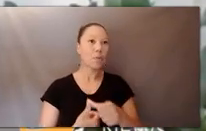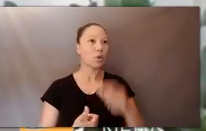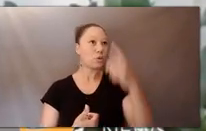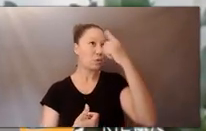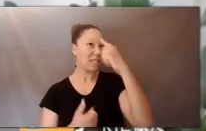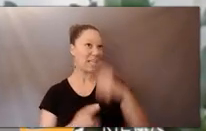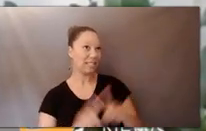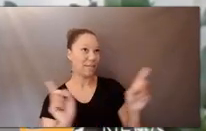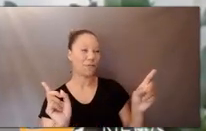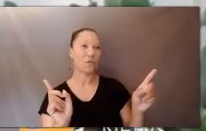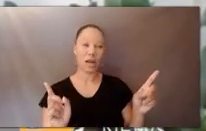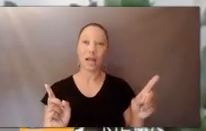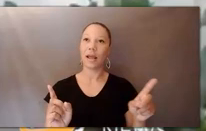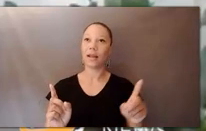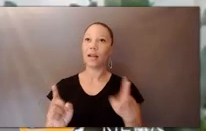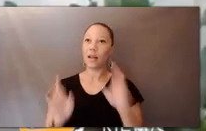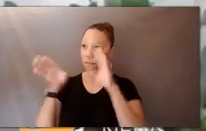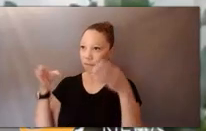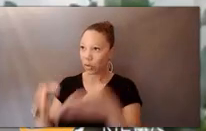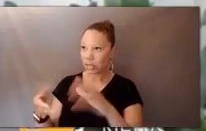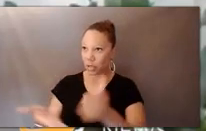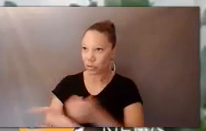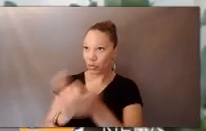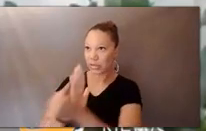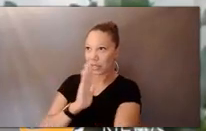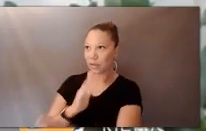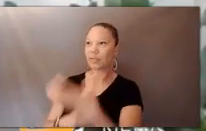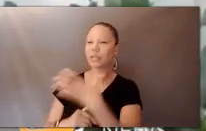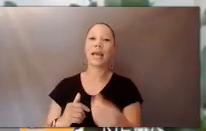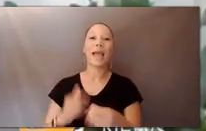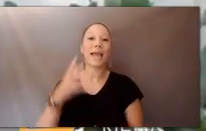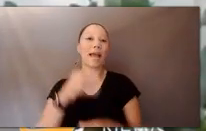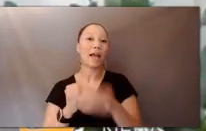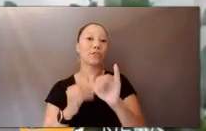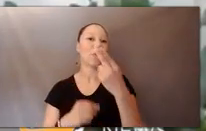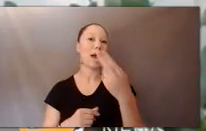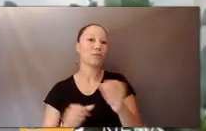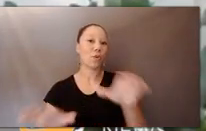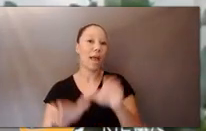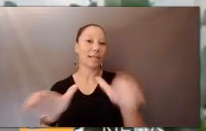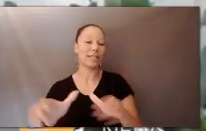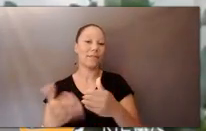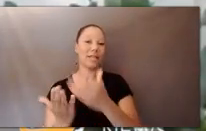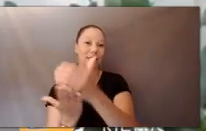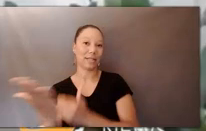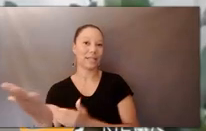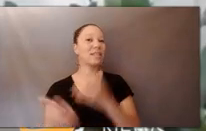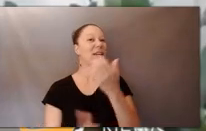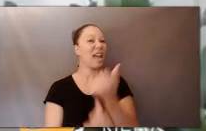find things interesting to focus on, and grow your high school activities list. Even if it's online, that's good. Everybody's in this